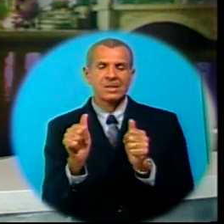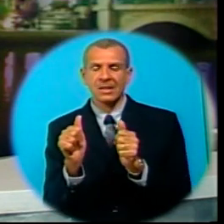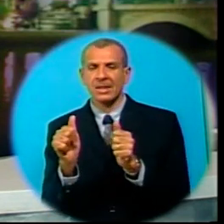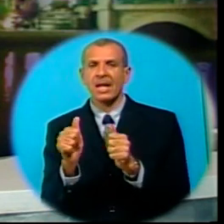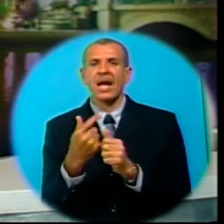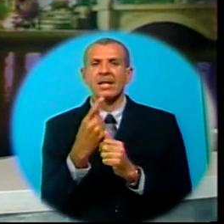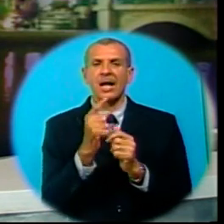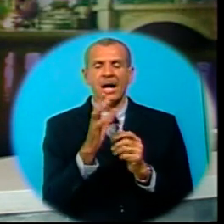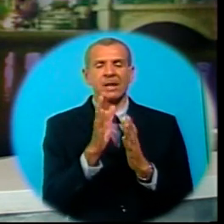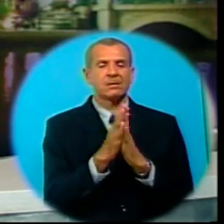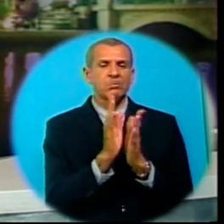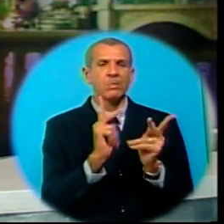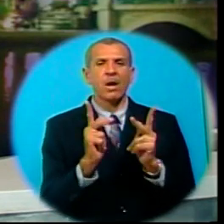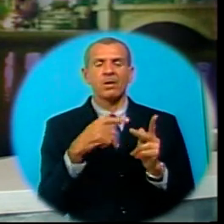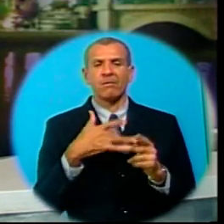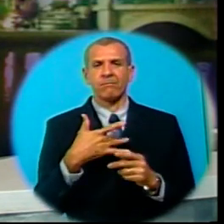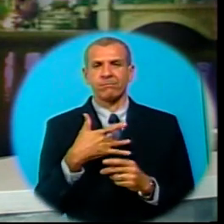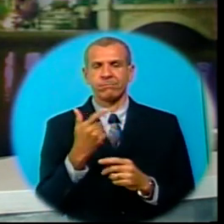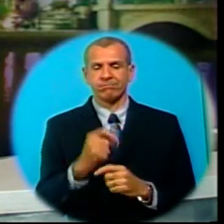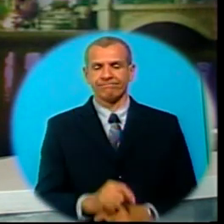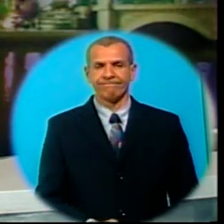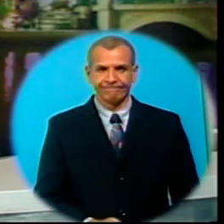how residents felt about the situation.